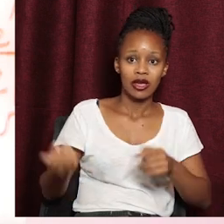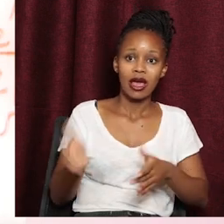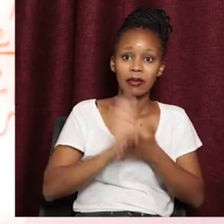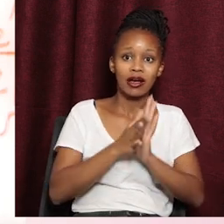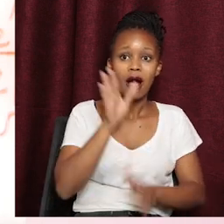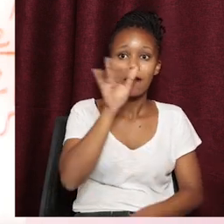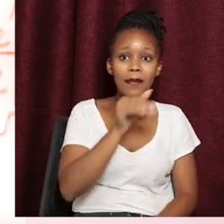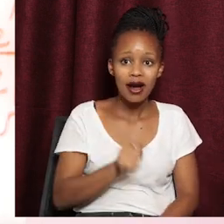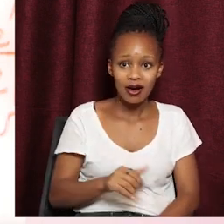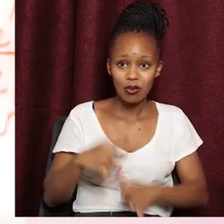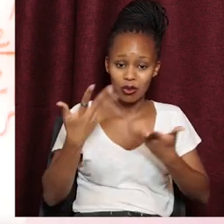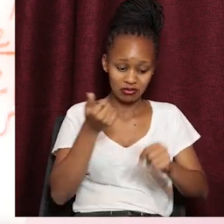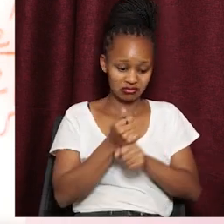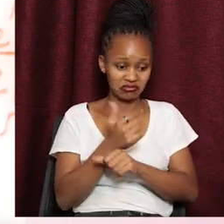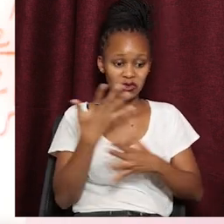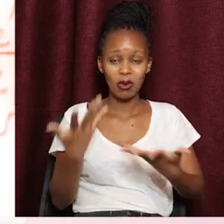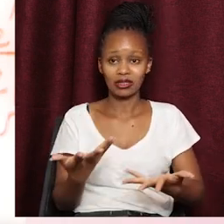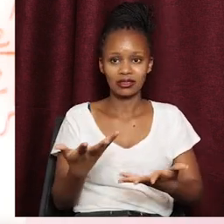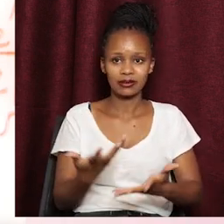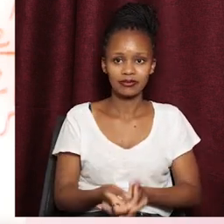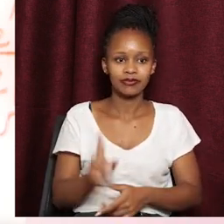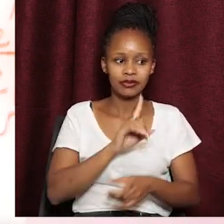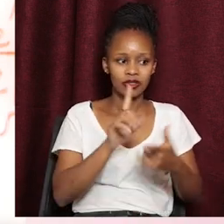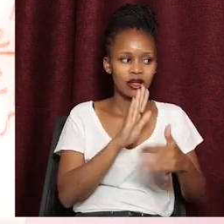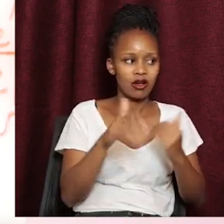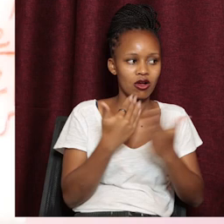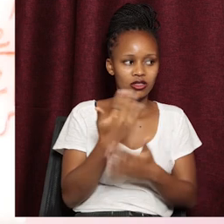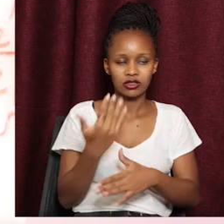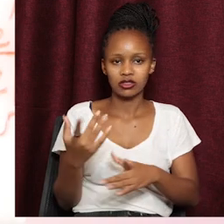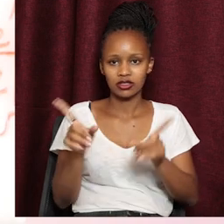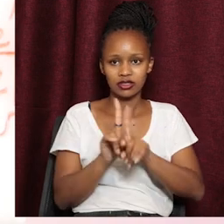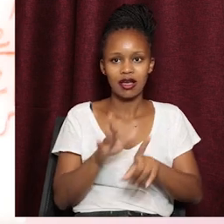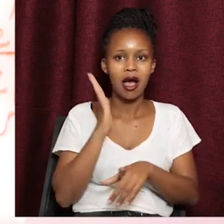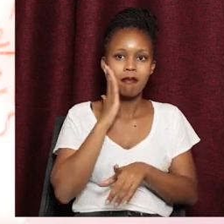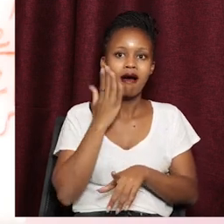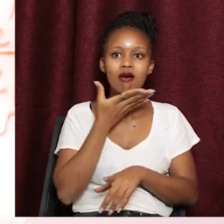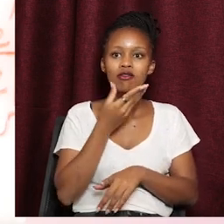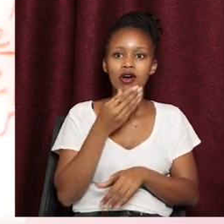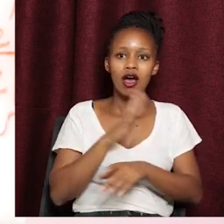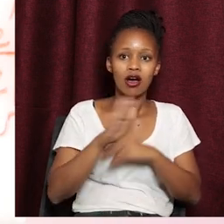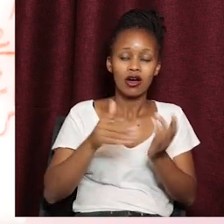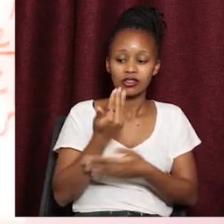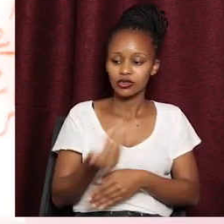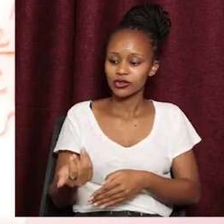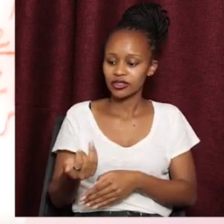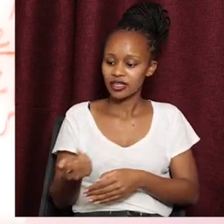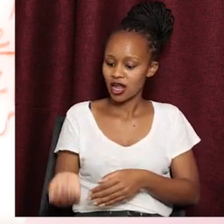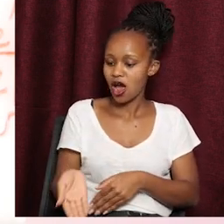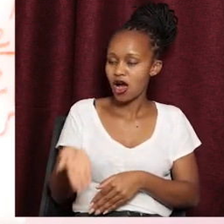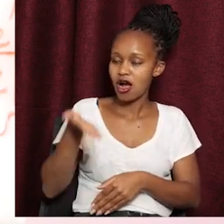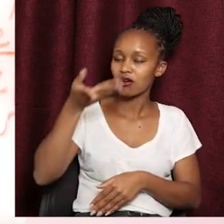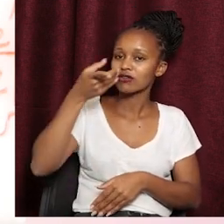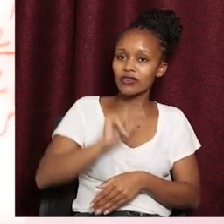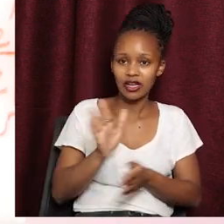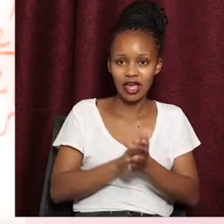do? When all my children, those of you who are moms and dads, when all of my children are grown up and have families of their